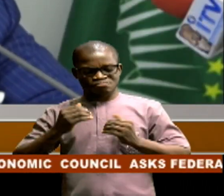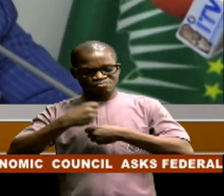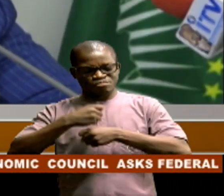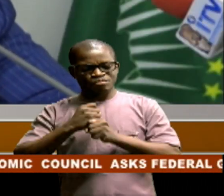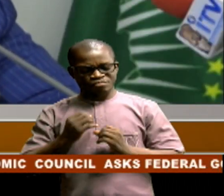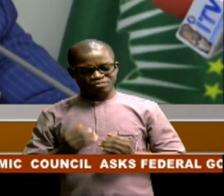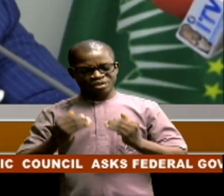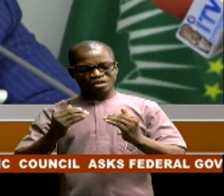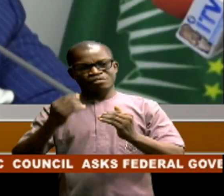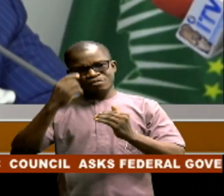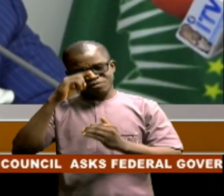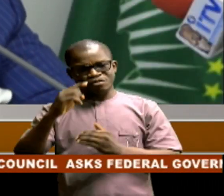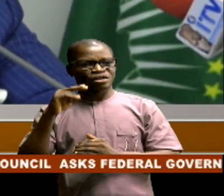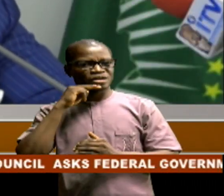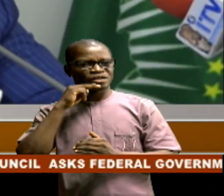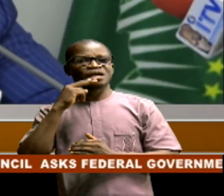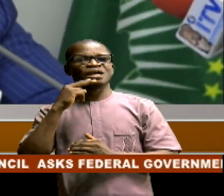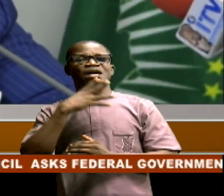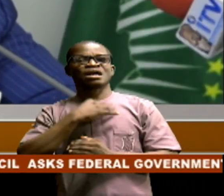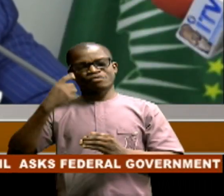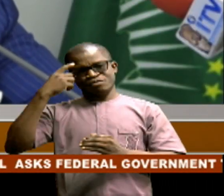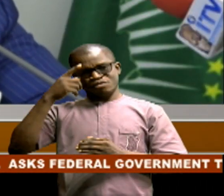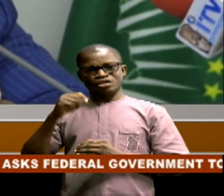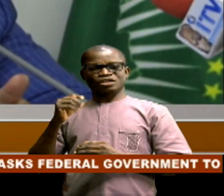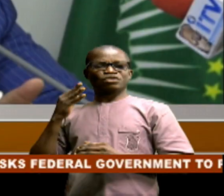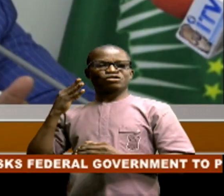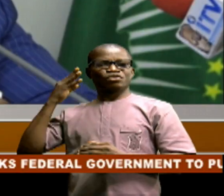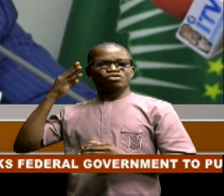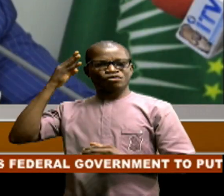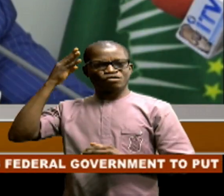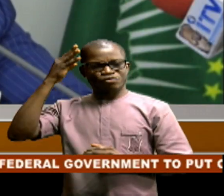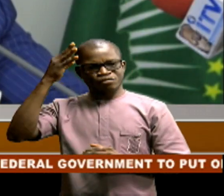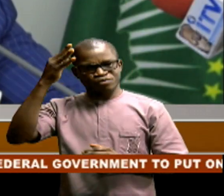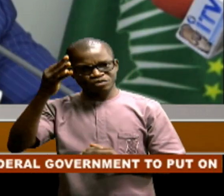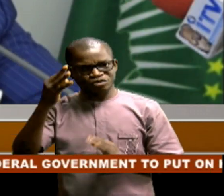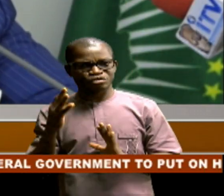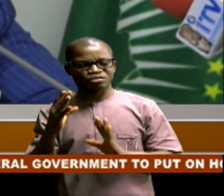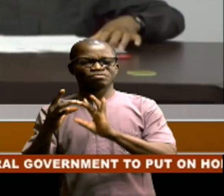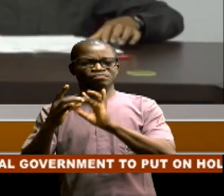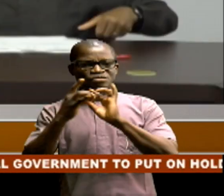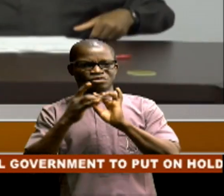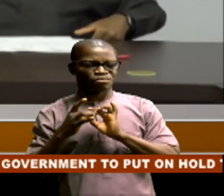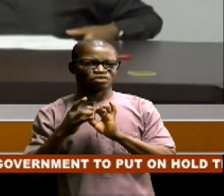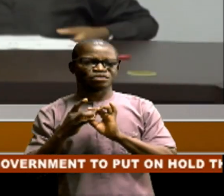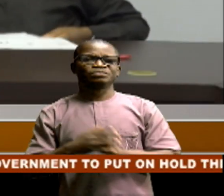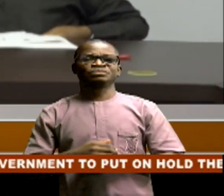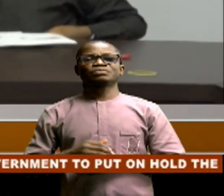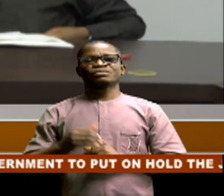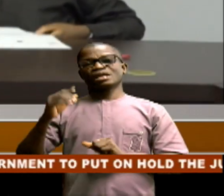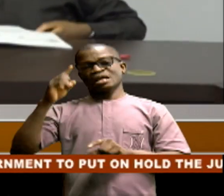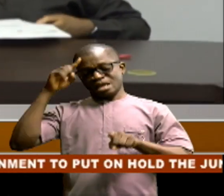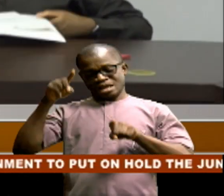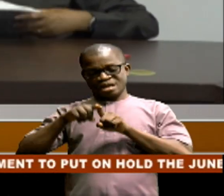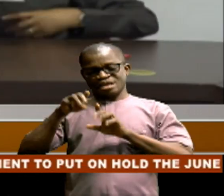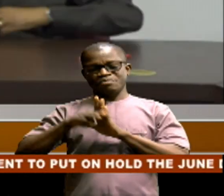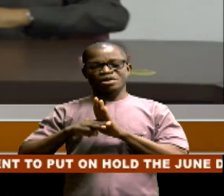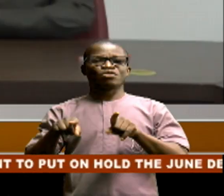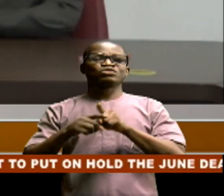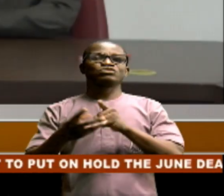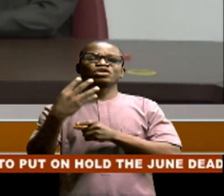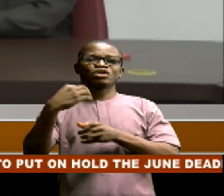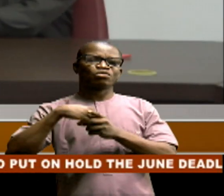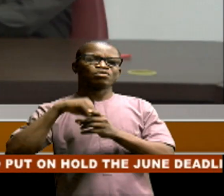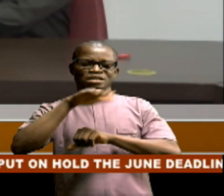for Nigeria, and for the future in terms of cooperation. The agreement also includes establishment